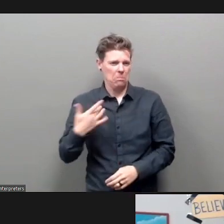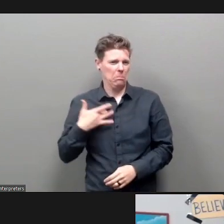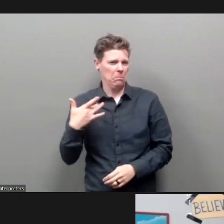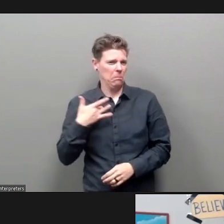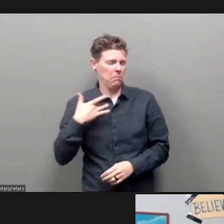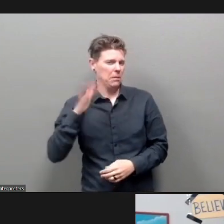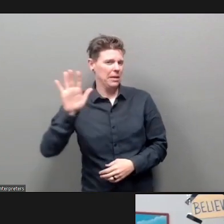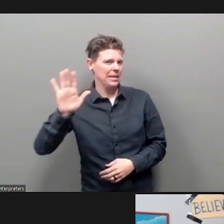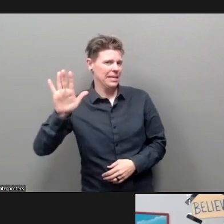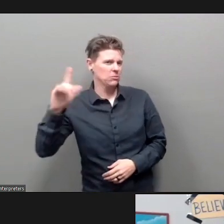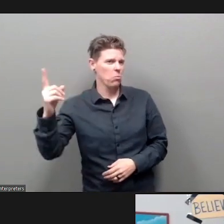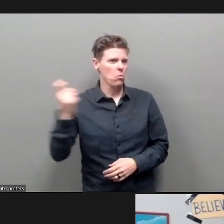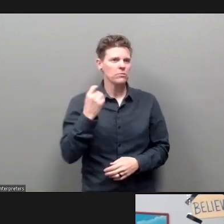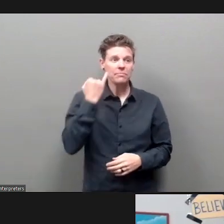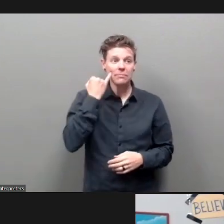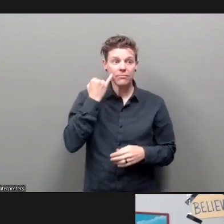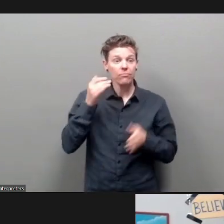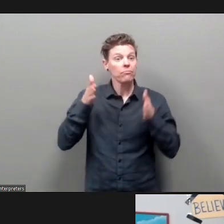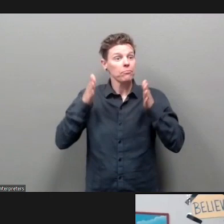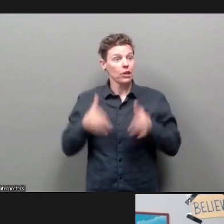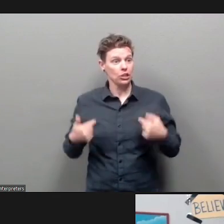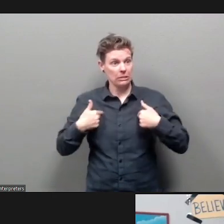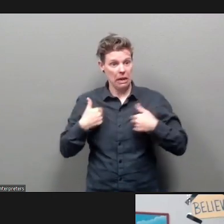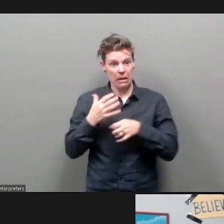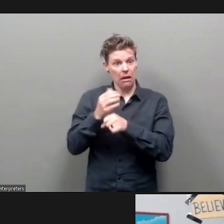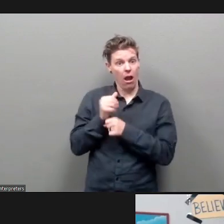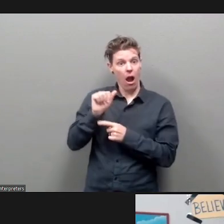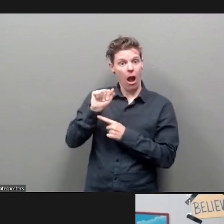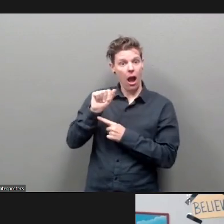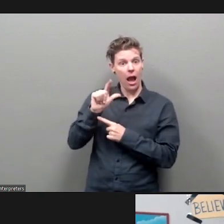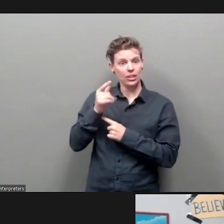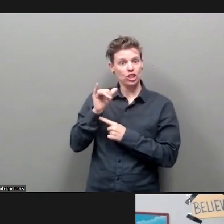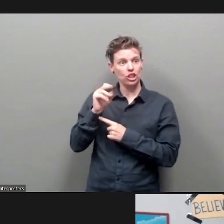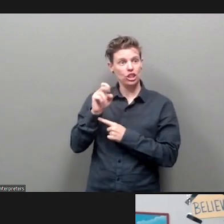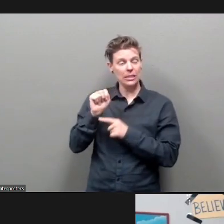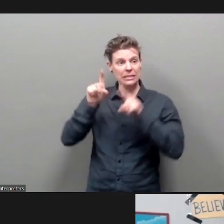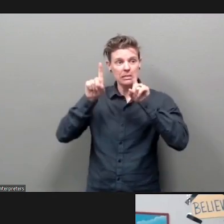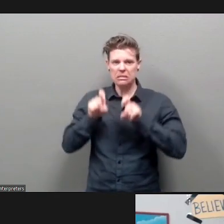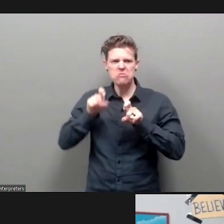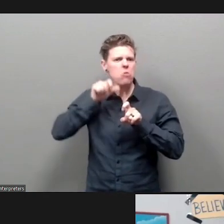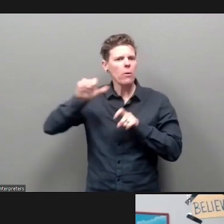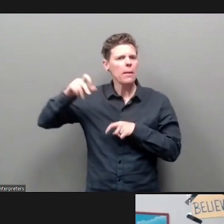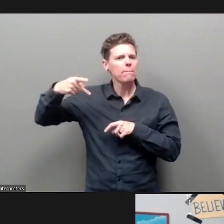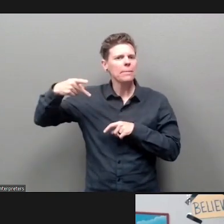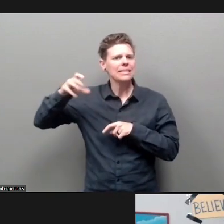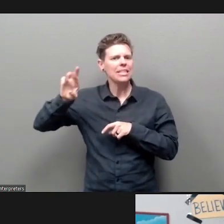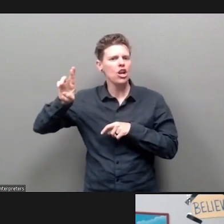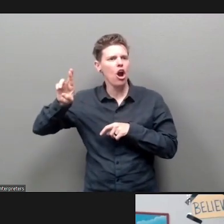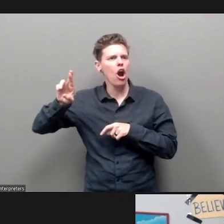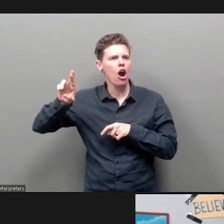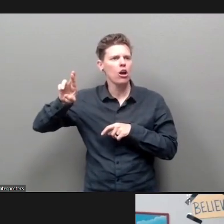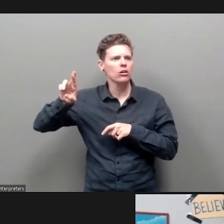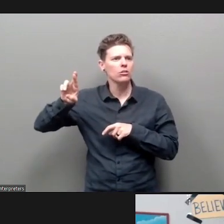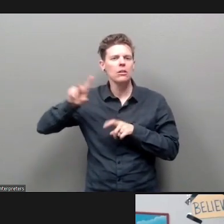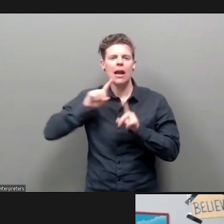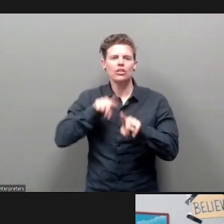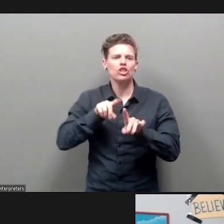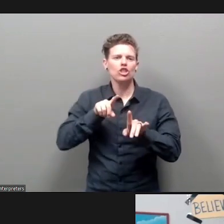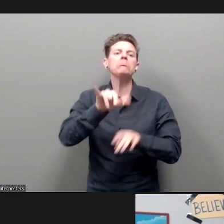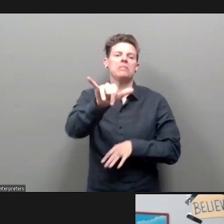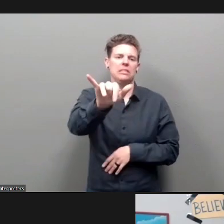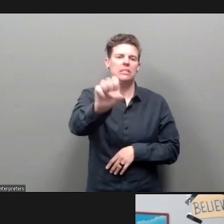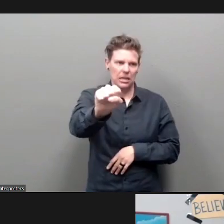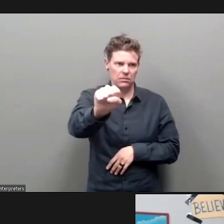antigen test, are you saying they don't need a PCR? And the answer to that is yes. You do not. One positive test is all you need to know you have